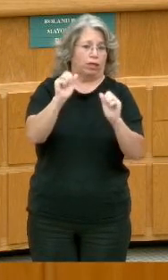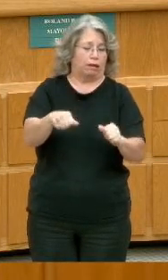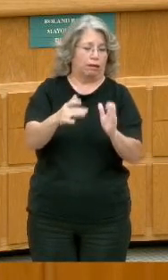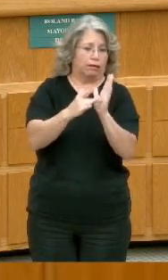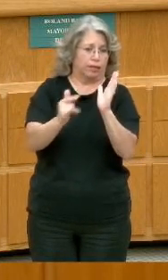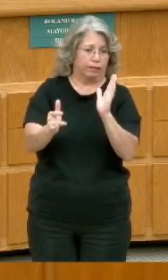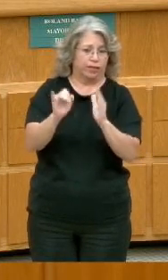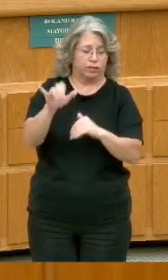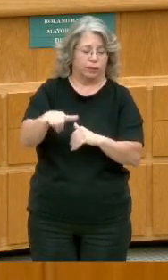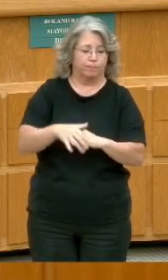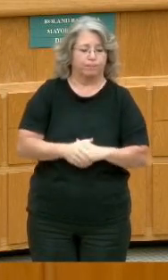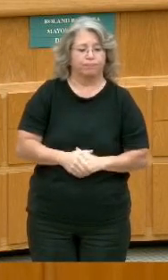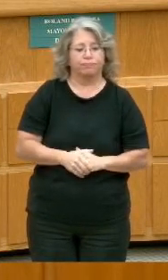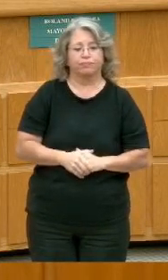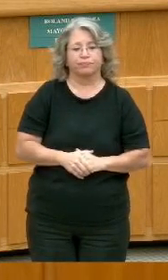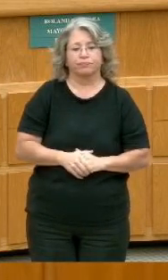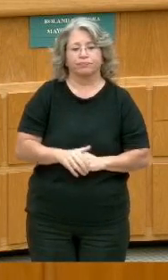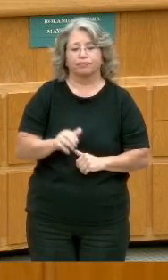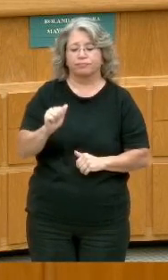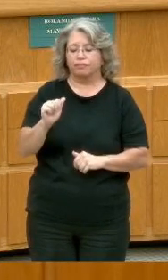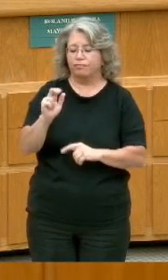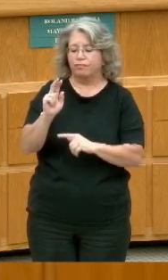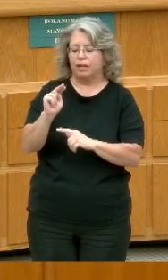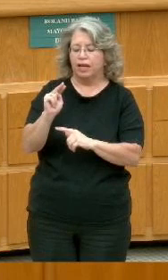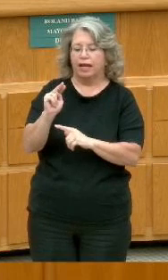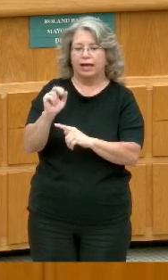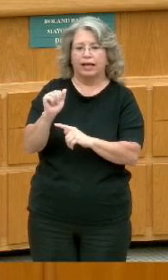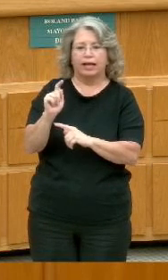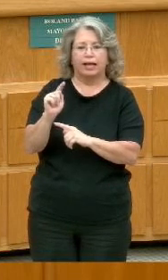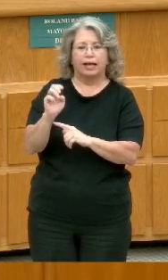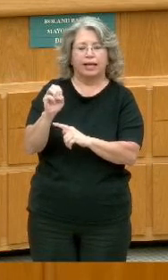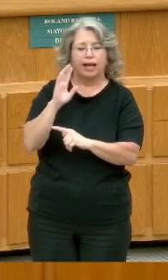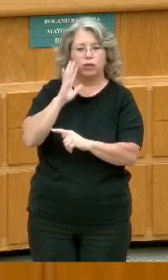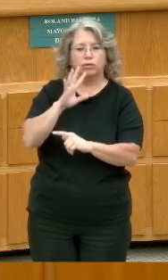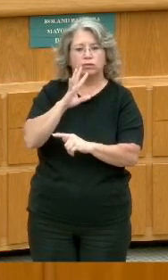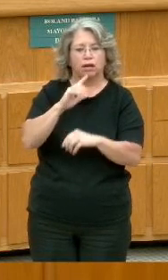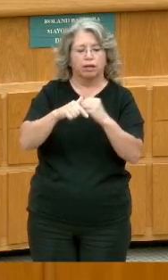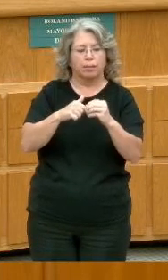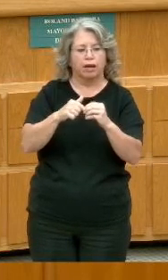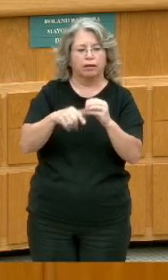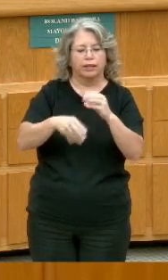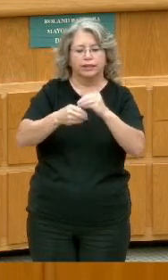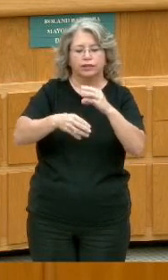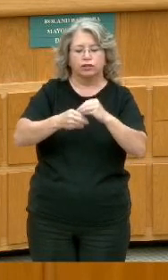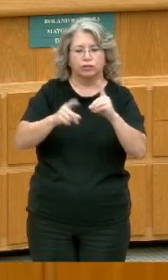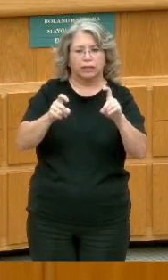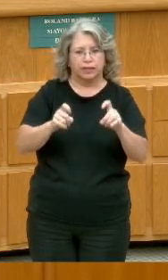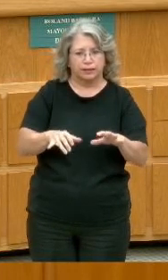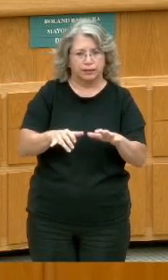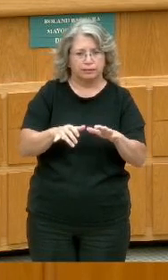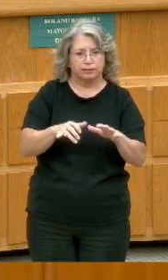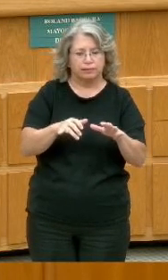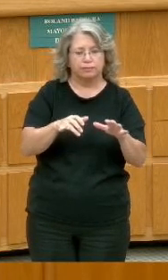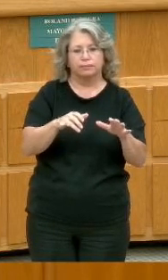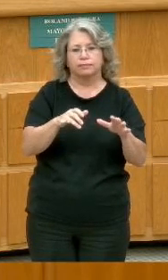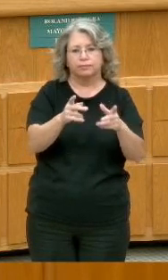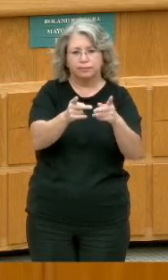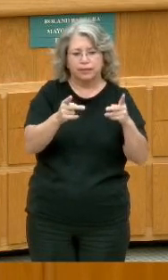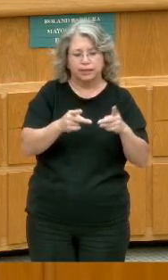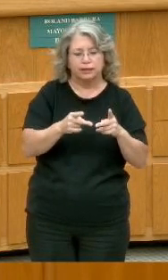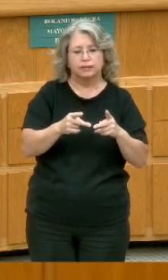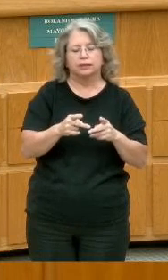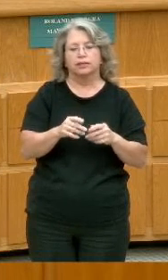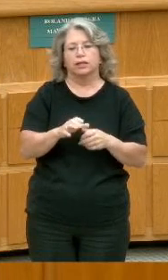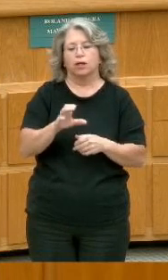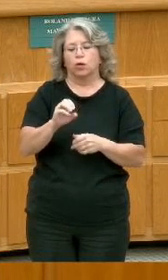that. Annette will talk about additional testing sites that are ongoing. In addition to that Texas National Guard, the